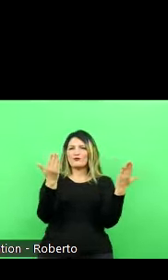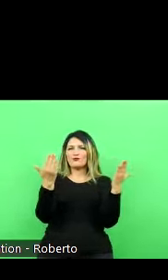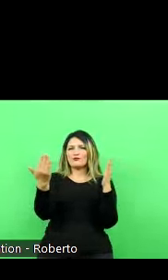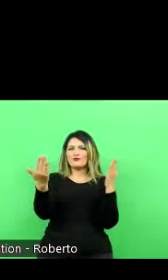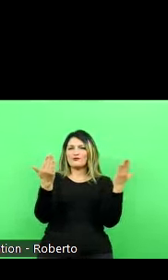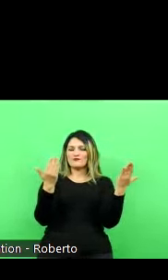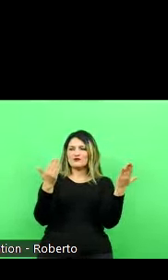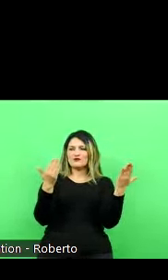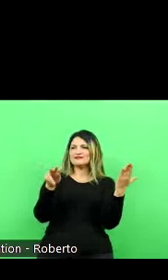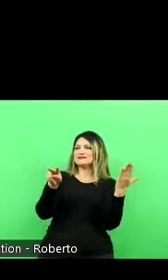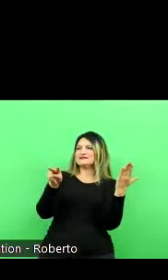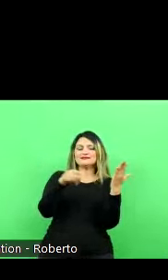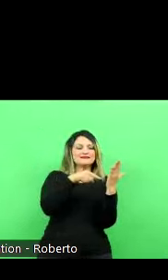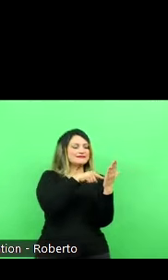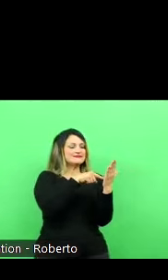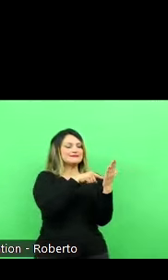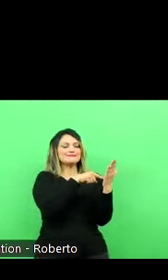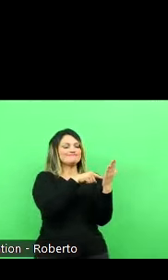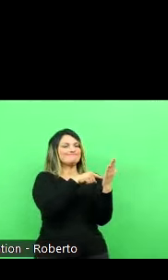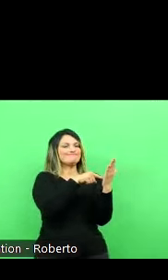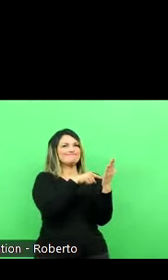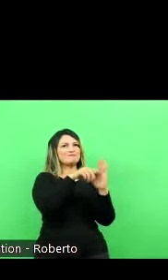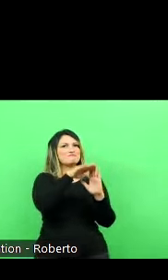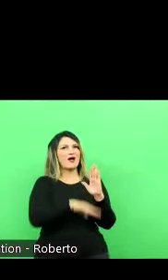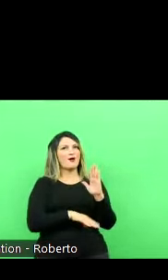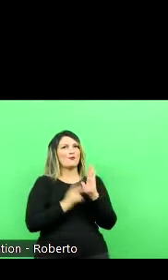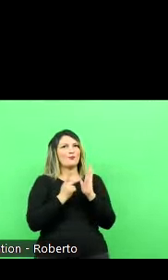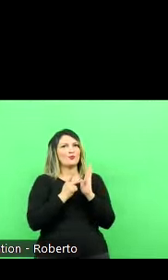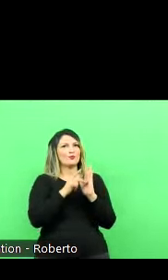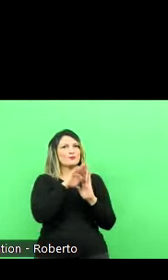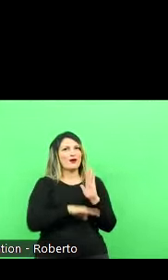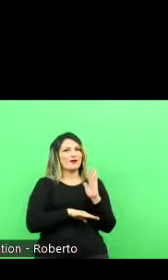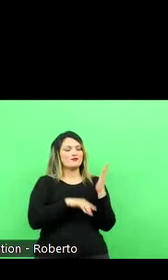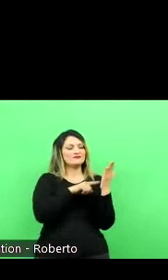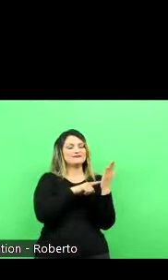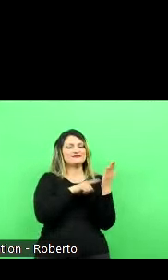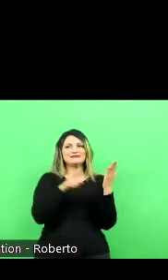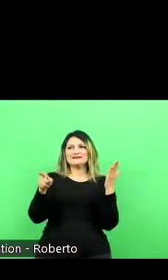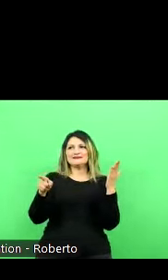To address this, we have conducted surveys and implemented several measures.